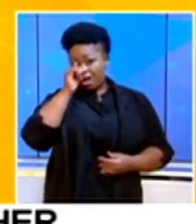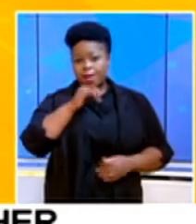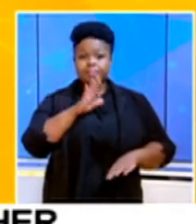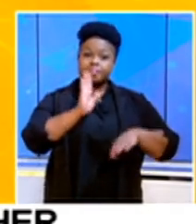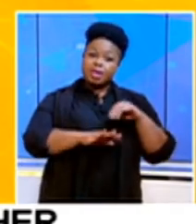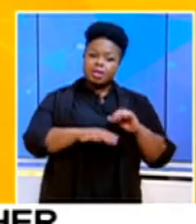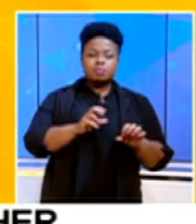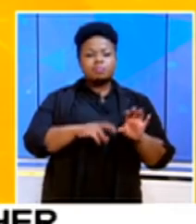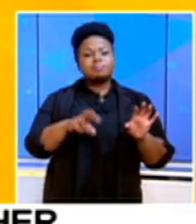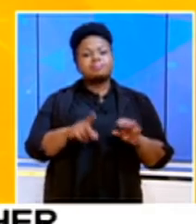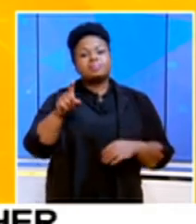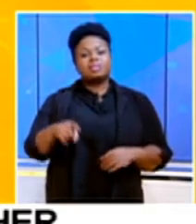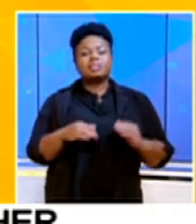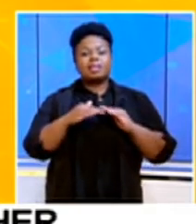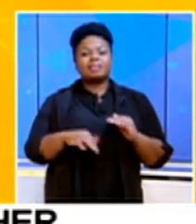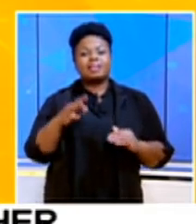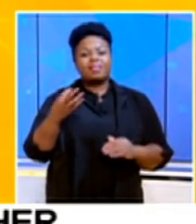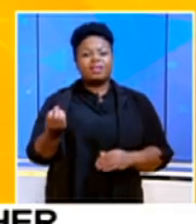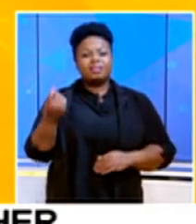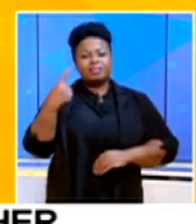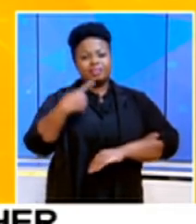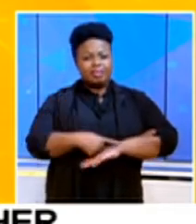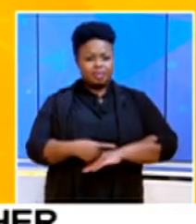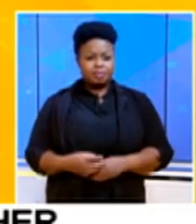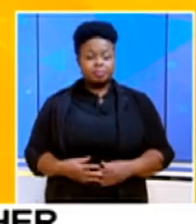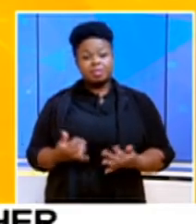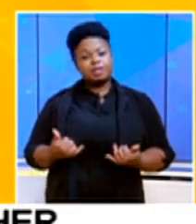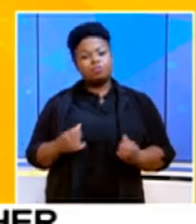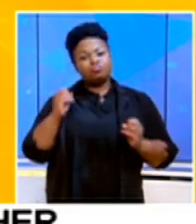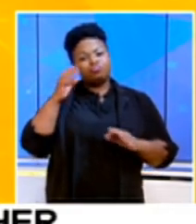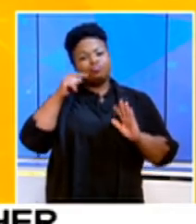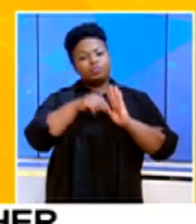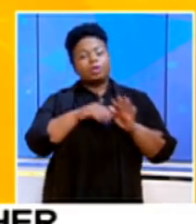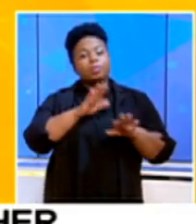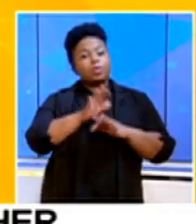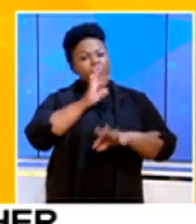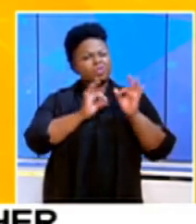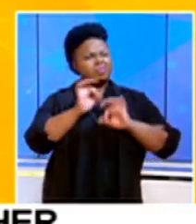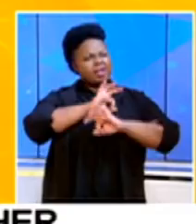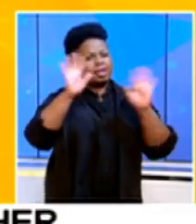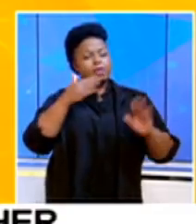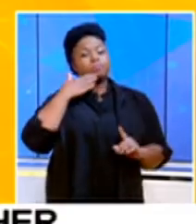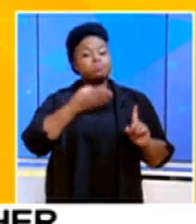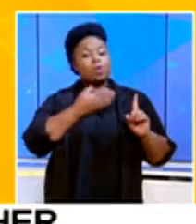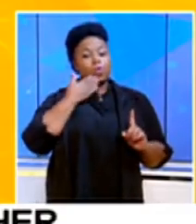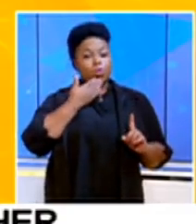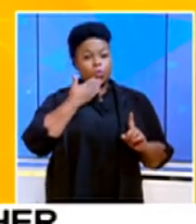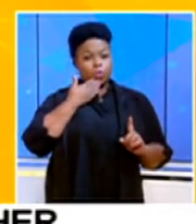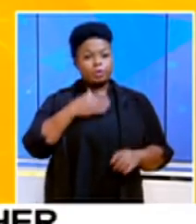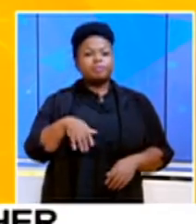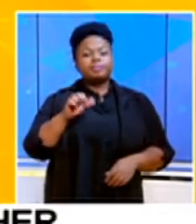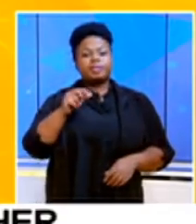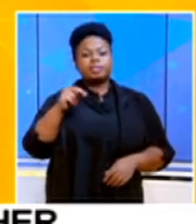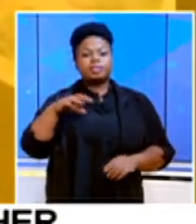conduct must vacate their positions in the organization. So for more on this and a bit more clarity, we are joined by